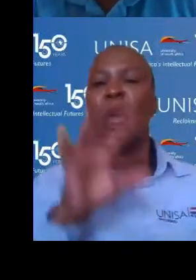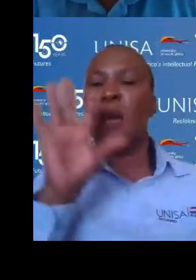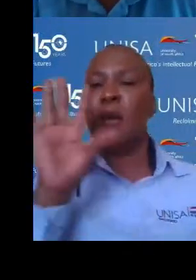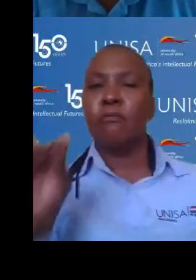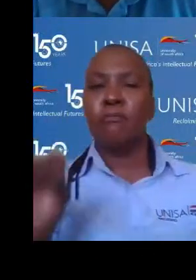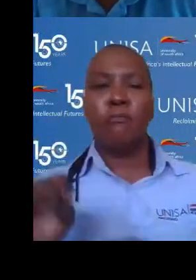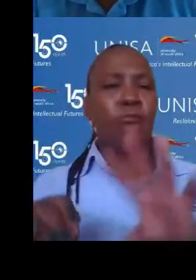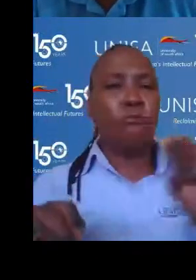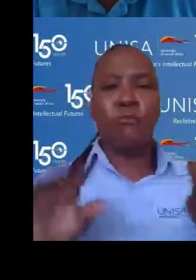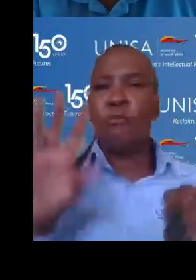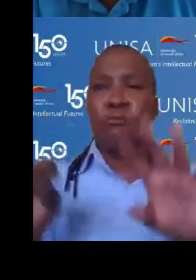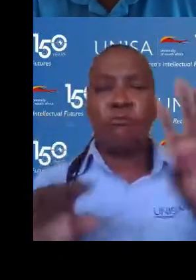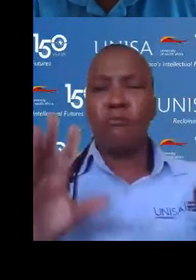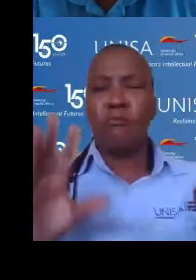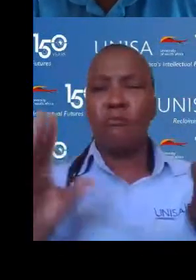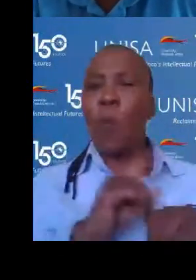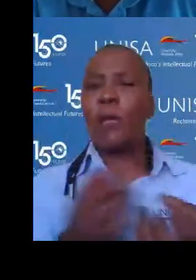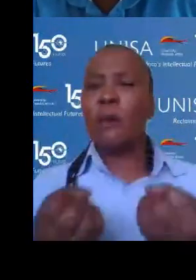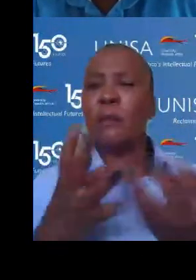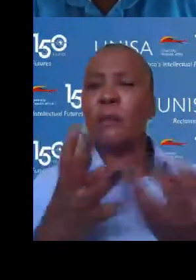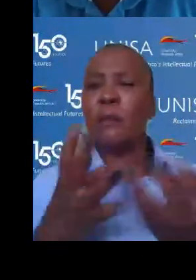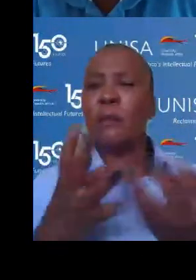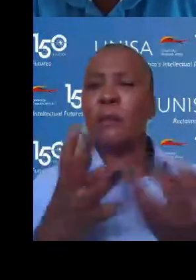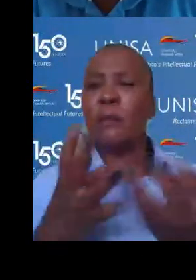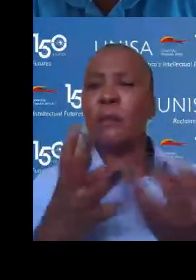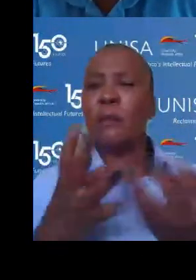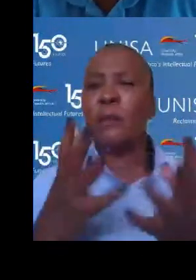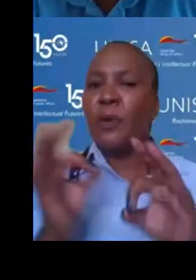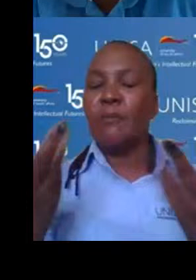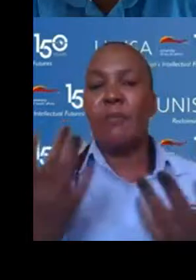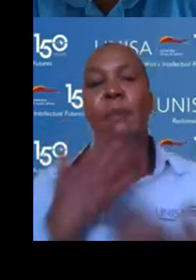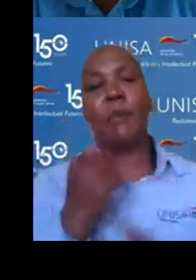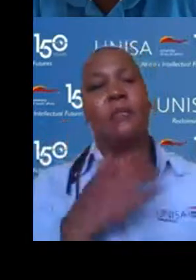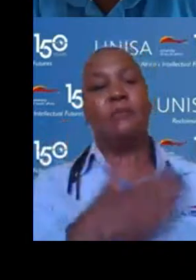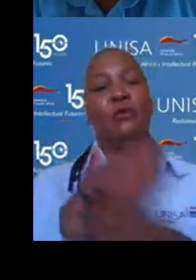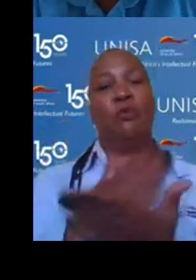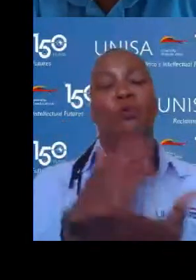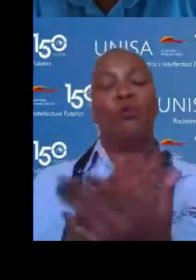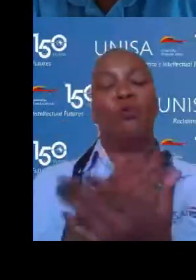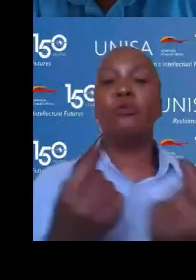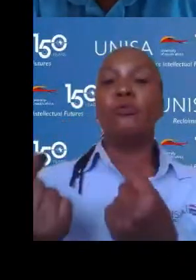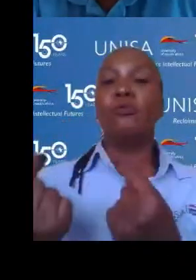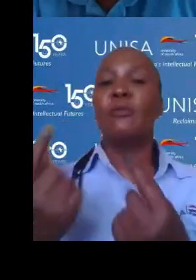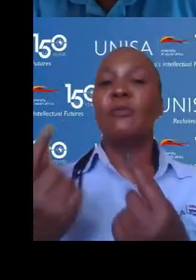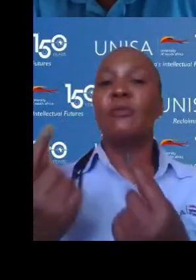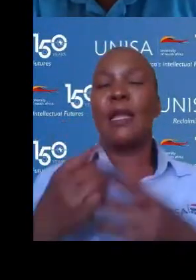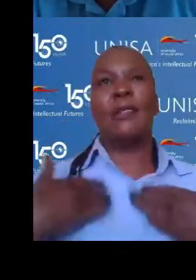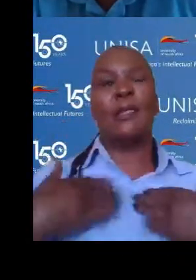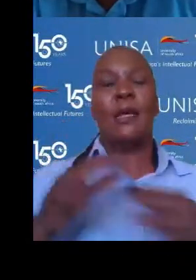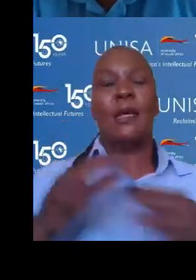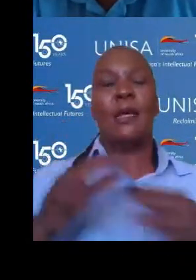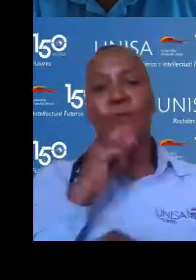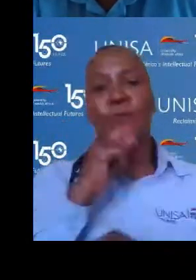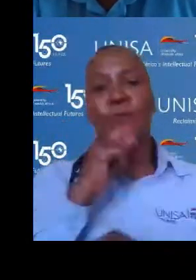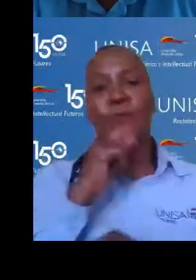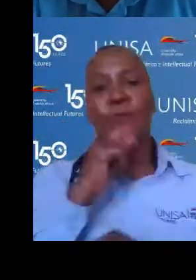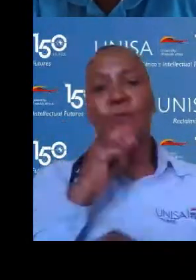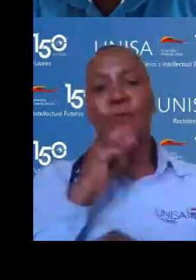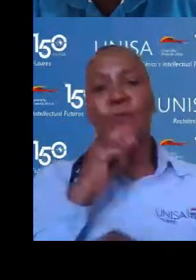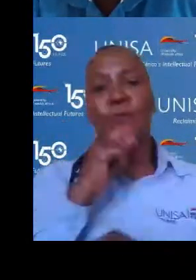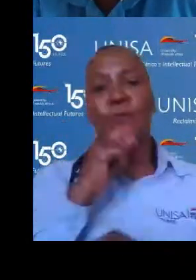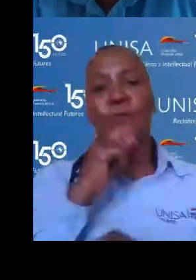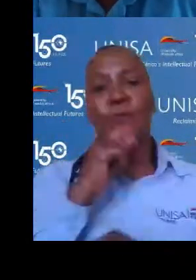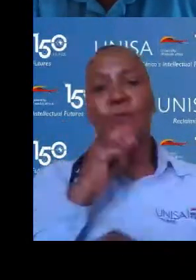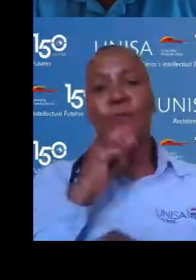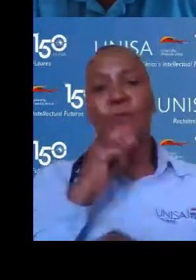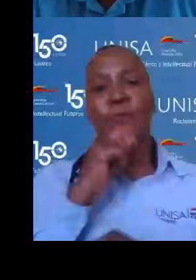you did not submit your assignment. Please make sure that you do so. You start as early as possible. I cannot emphasize that